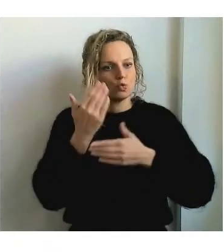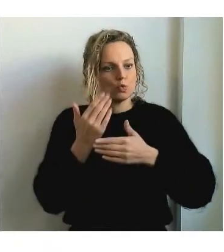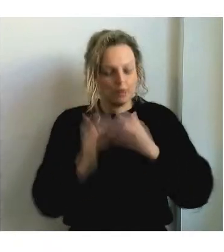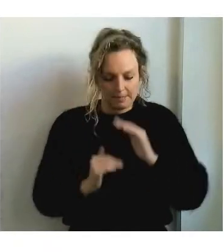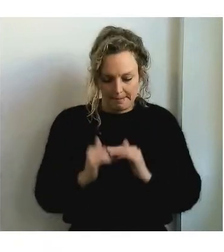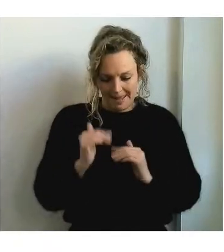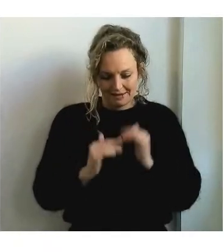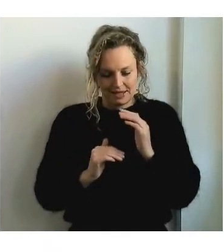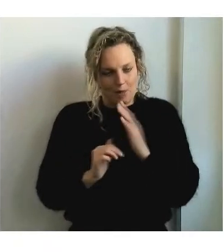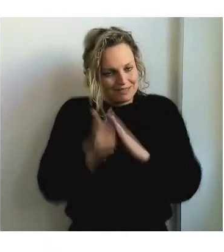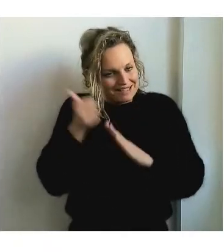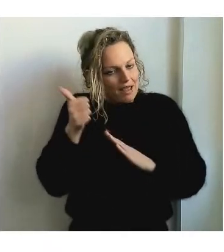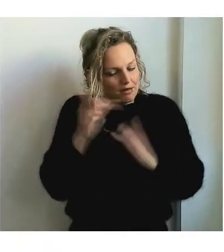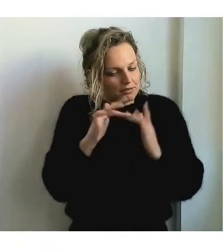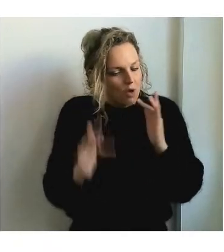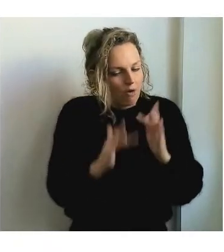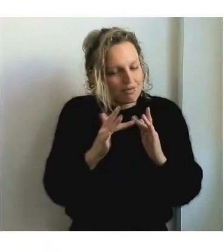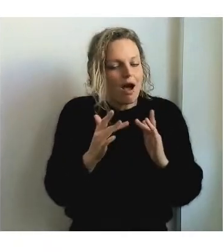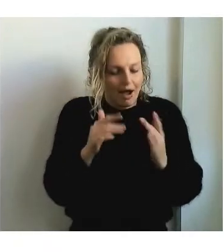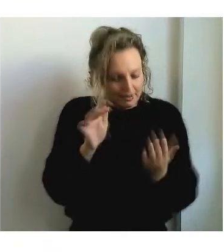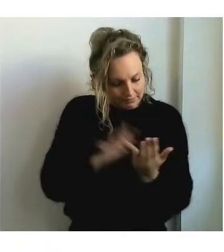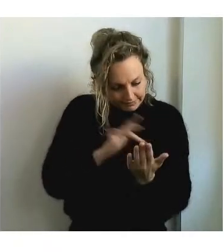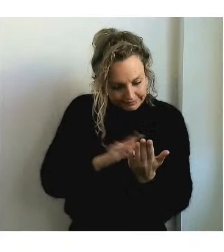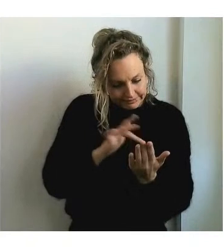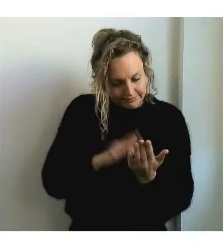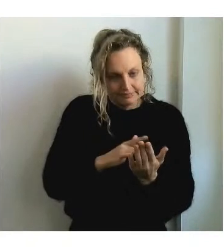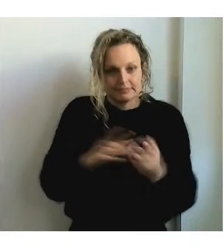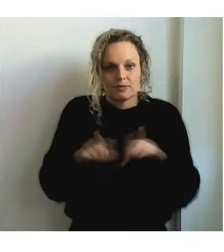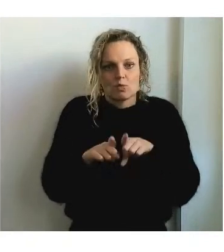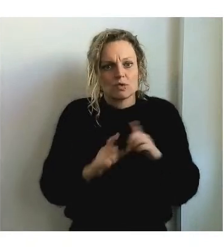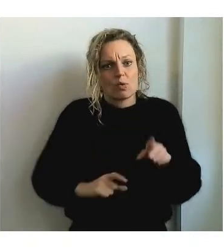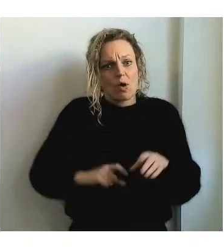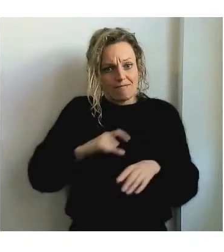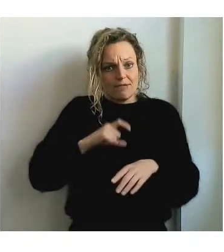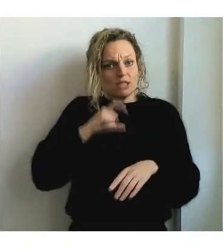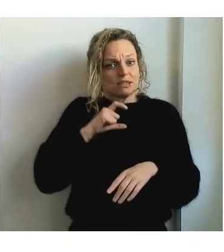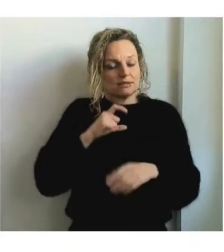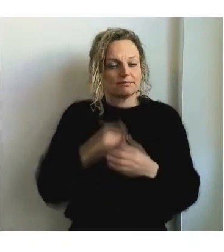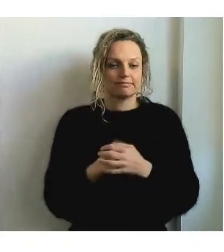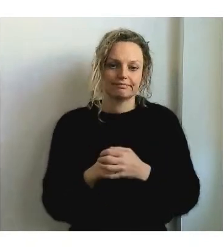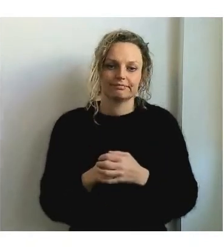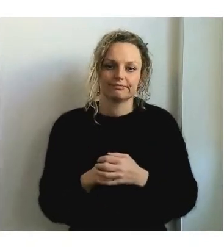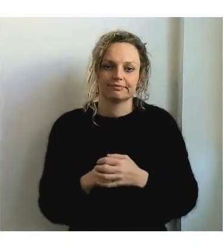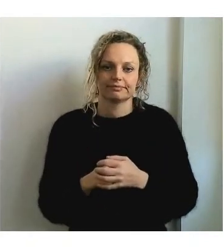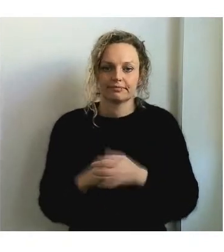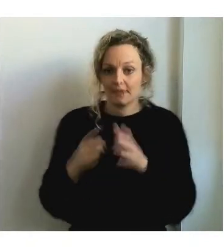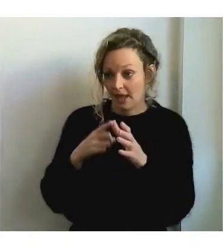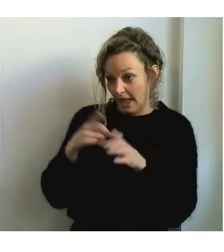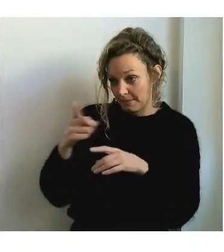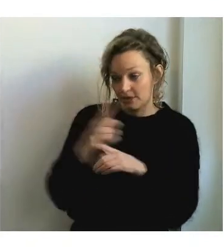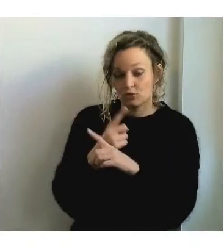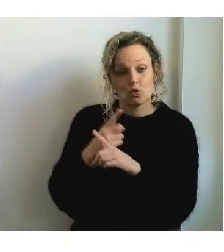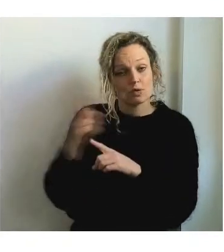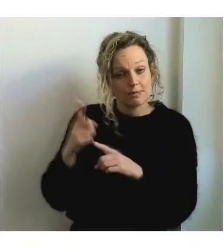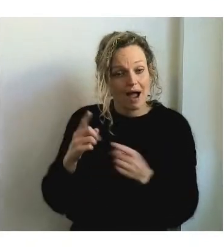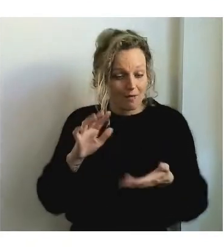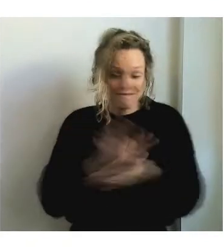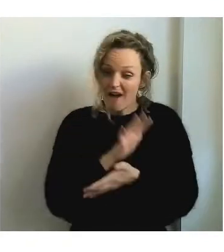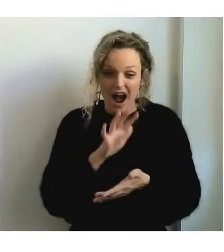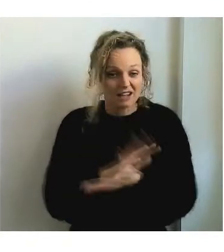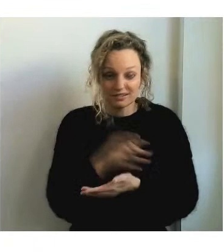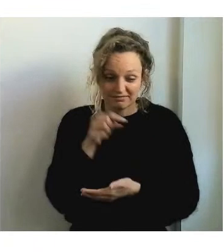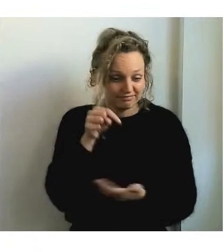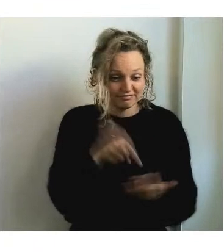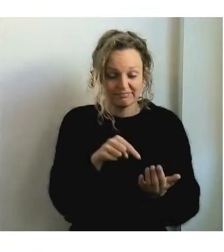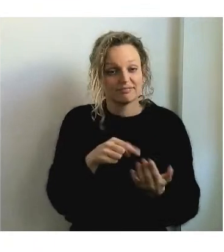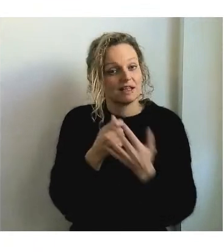people also, like you were saying, Amy, talking about being able to be connected, being able to have fun again. A lot of people wanted a device